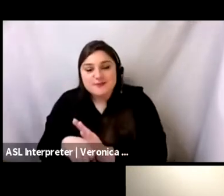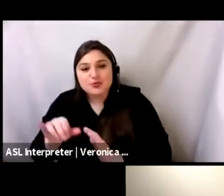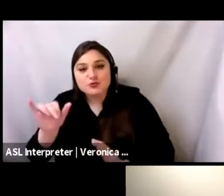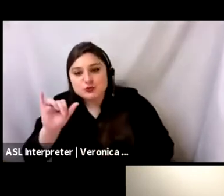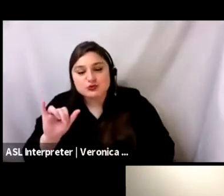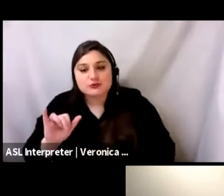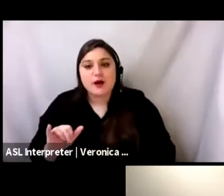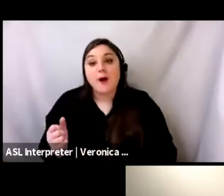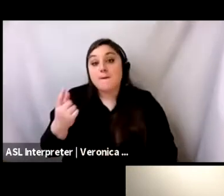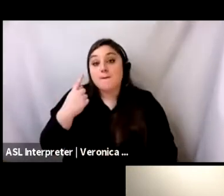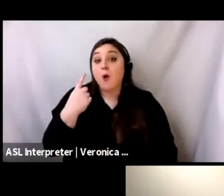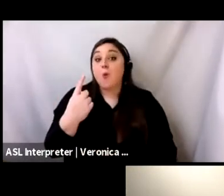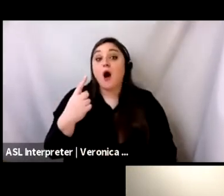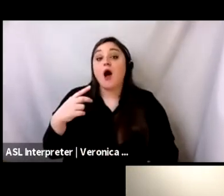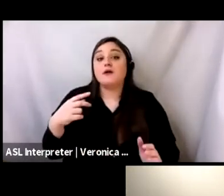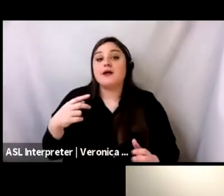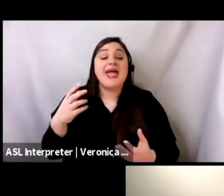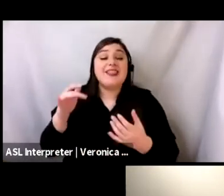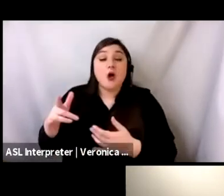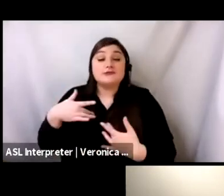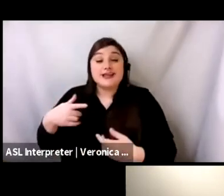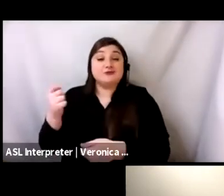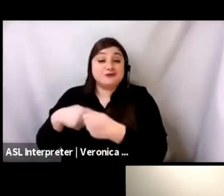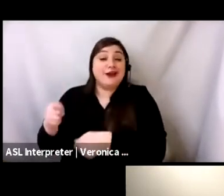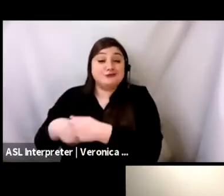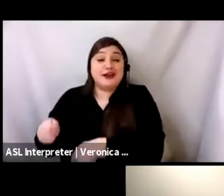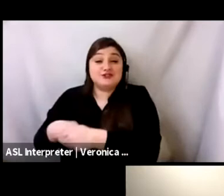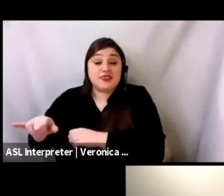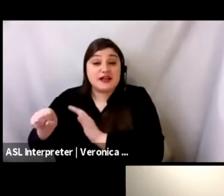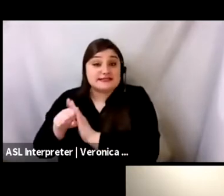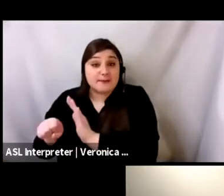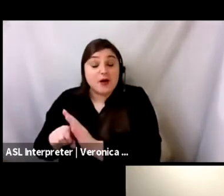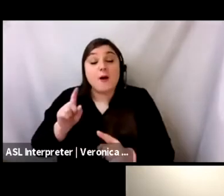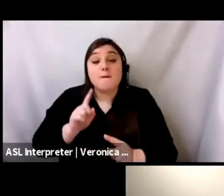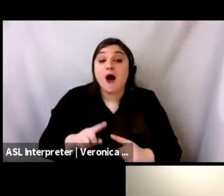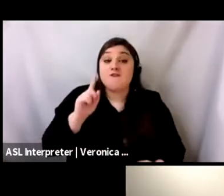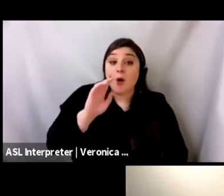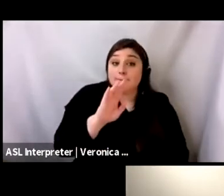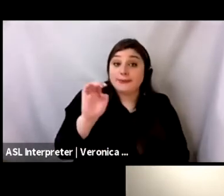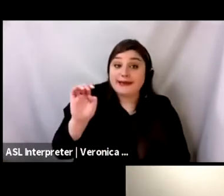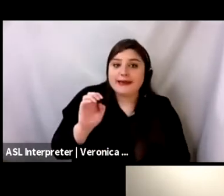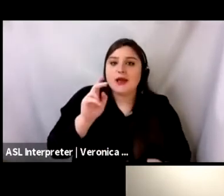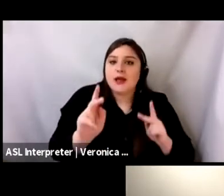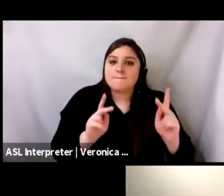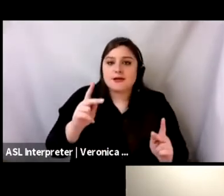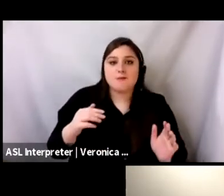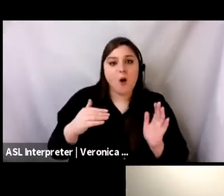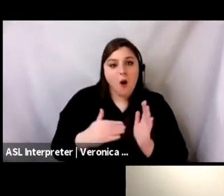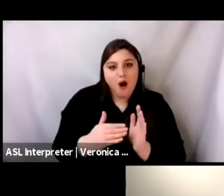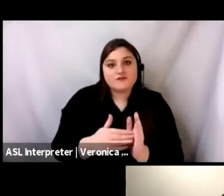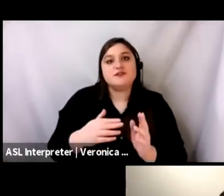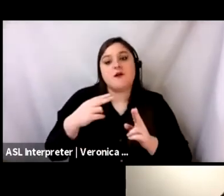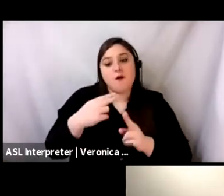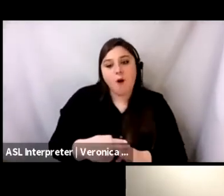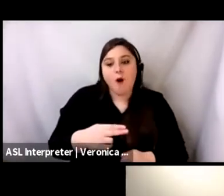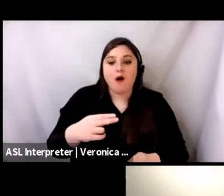one metaphor that never really left the world of bees, the idea of bees being working bees, basically the busy bees,